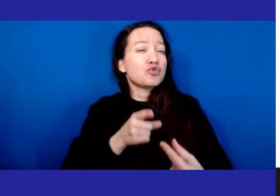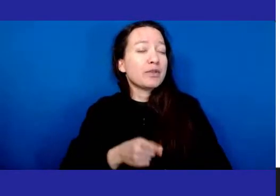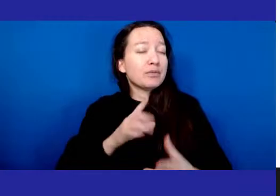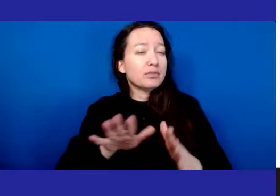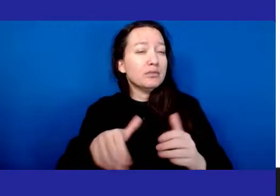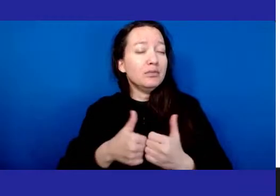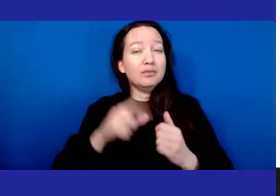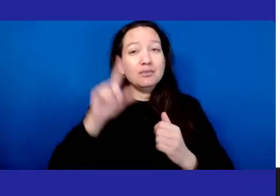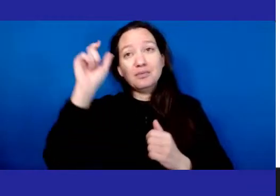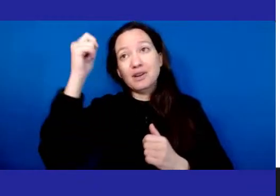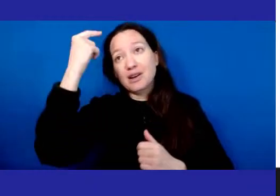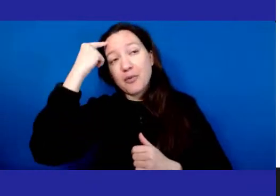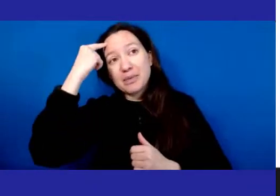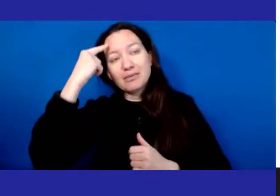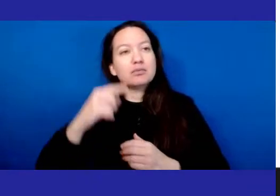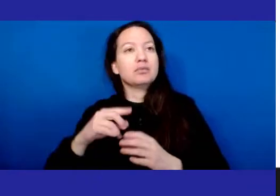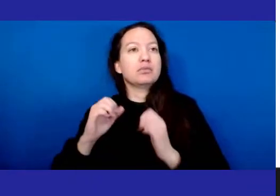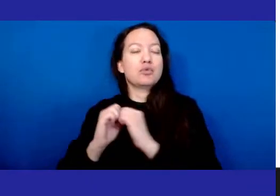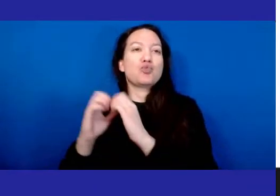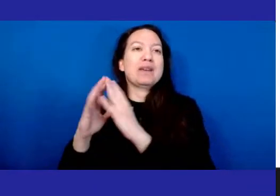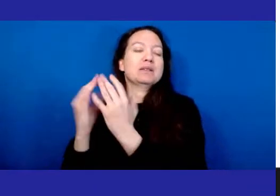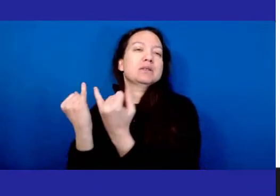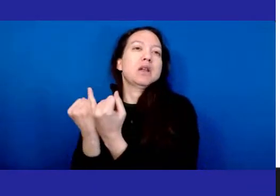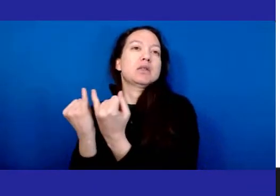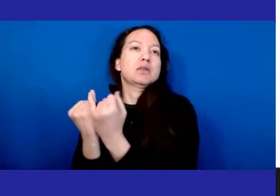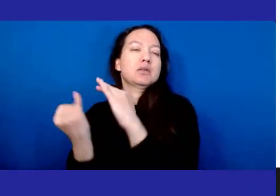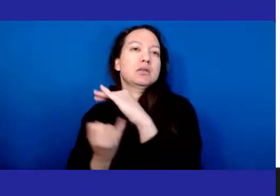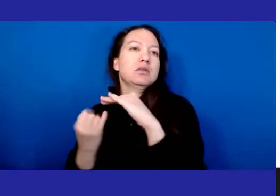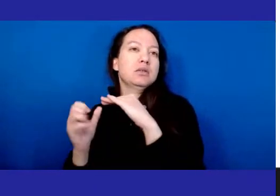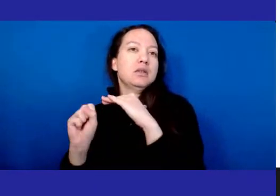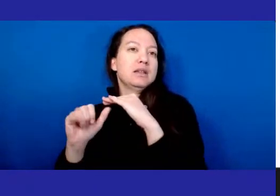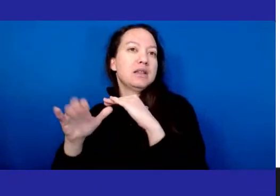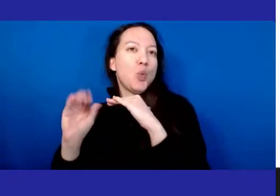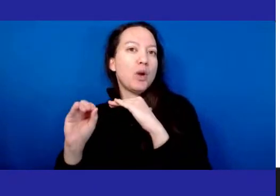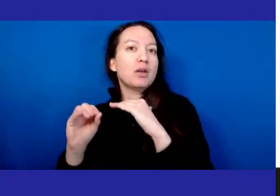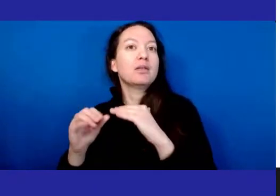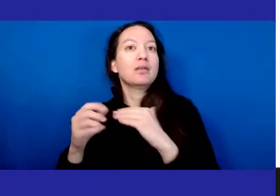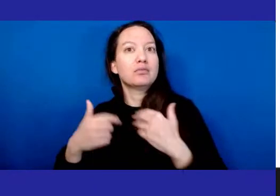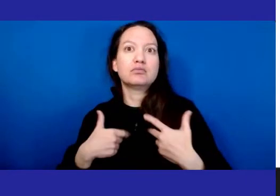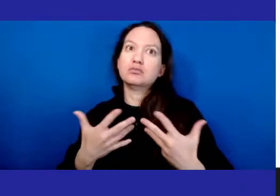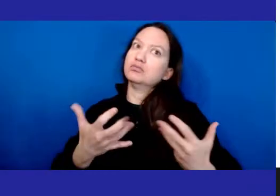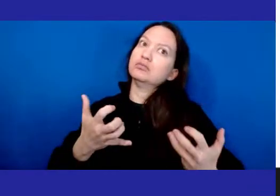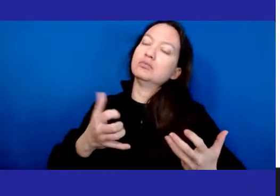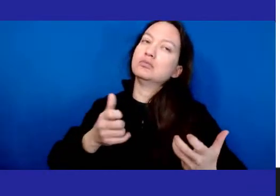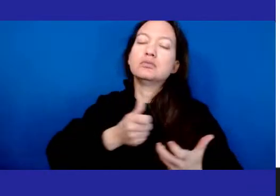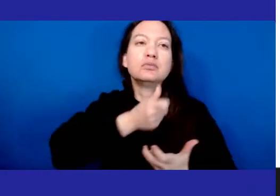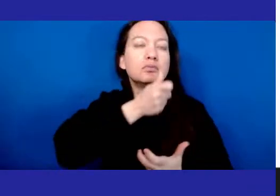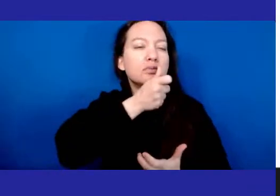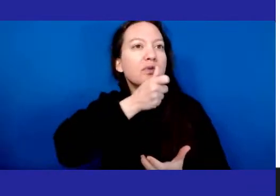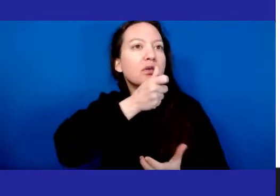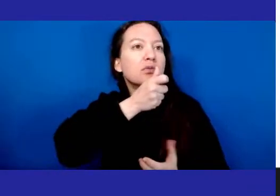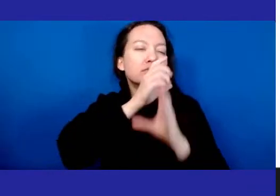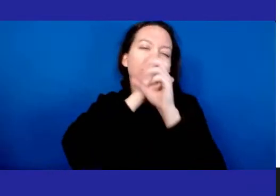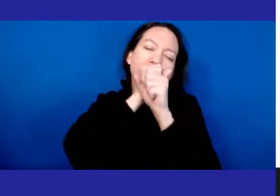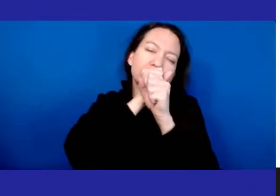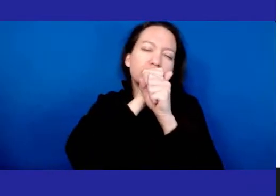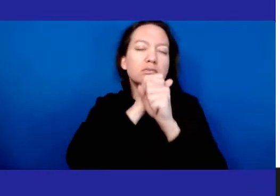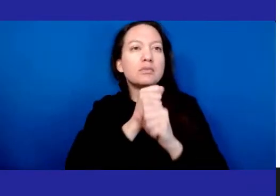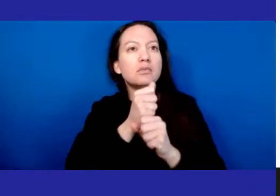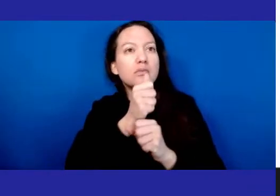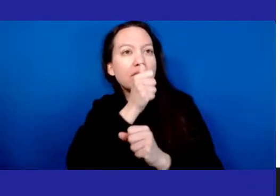creates silos. And there's a group of people who live for privacy. That's their thing. They're privacy